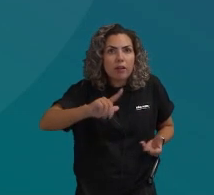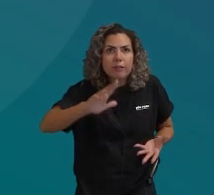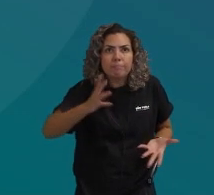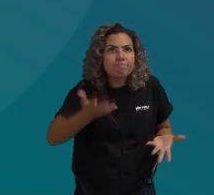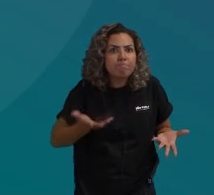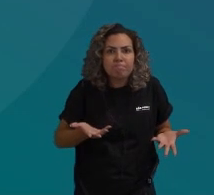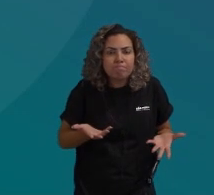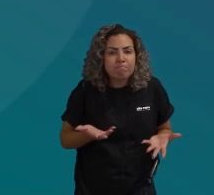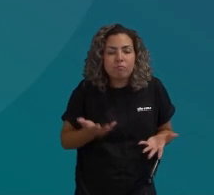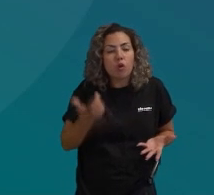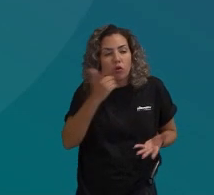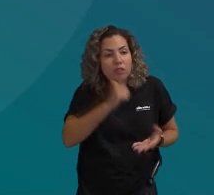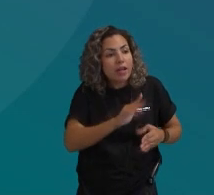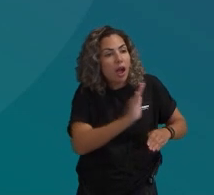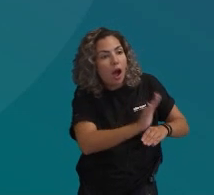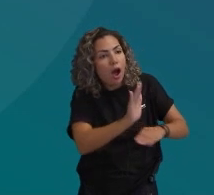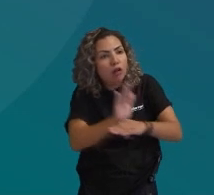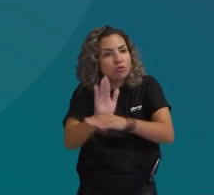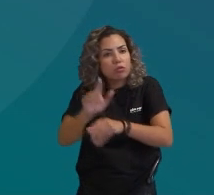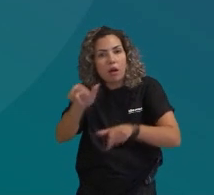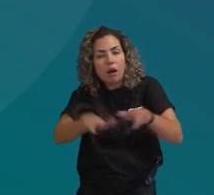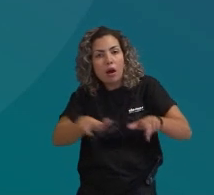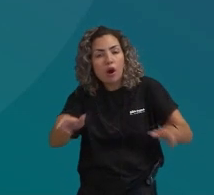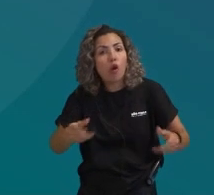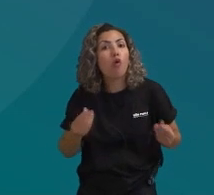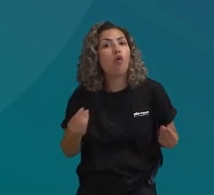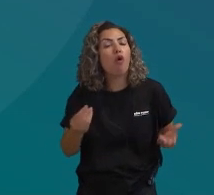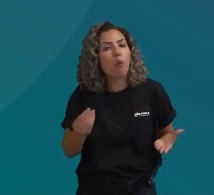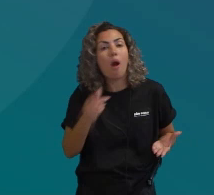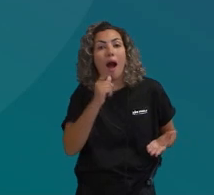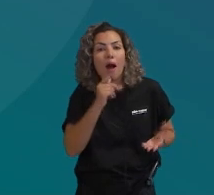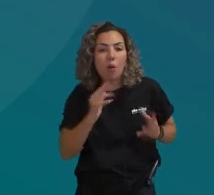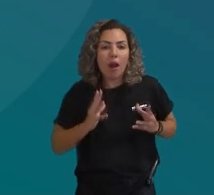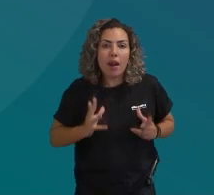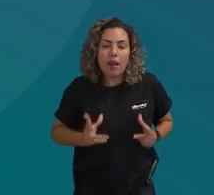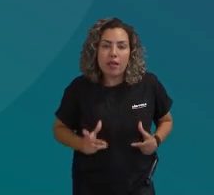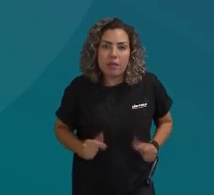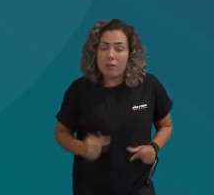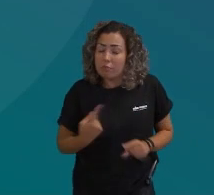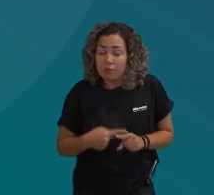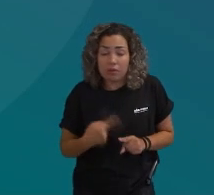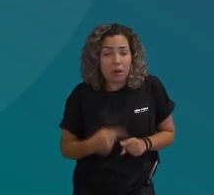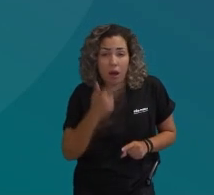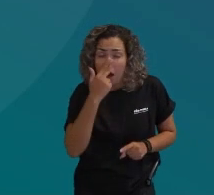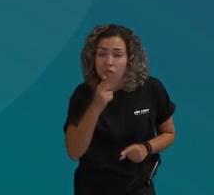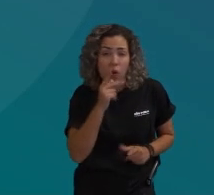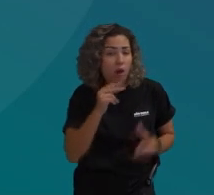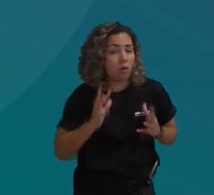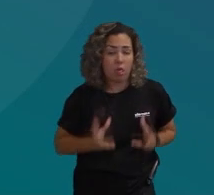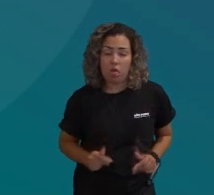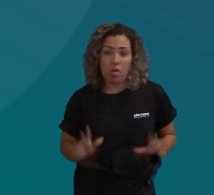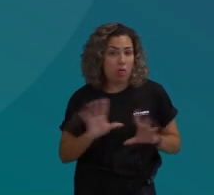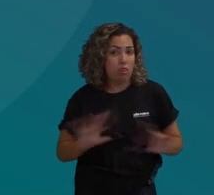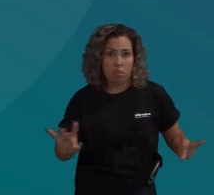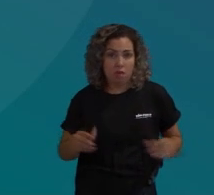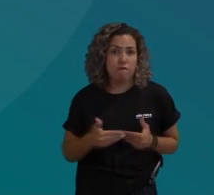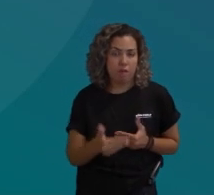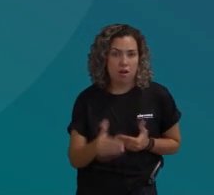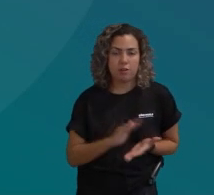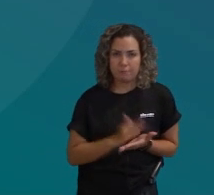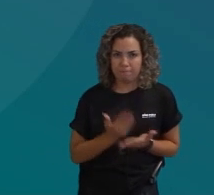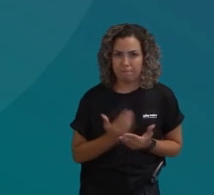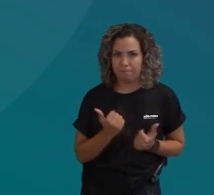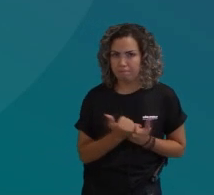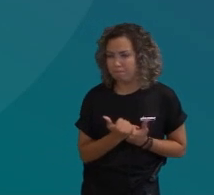to help our citizens to continue to have drinking water because we were about to run out of water. And so concurrent to our mass campaign and getting